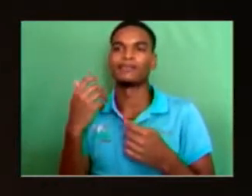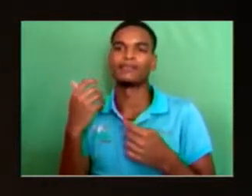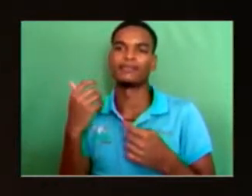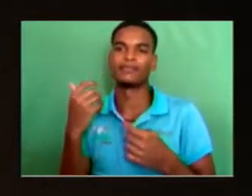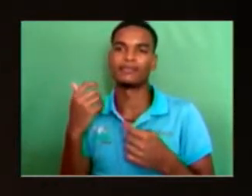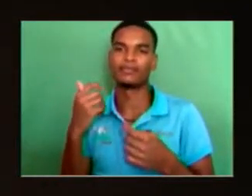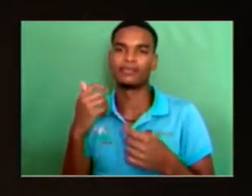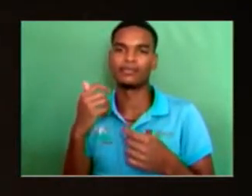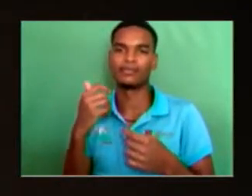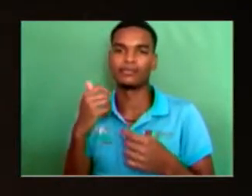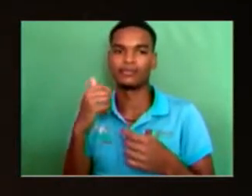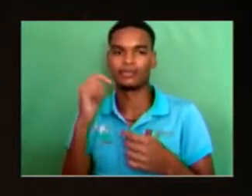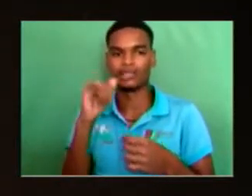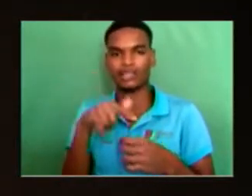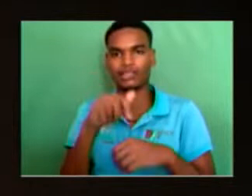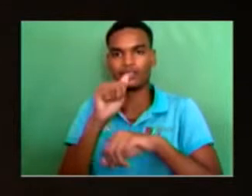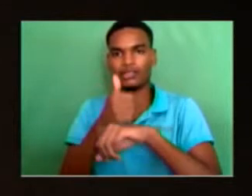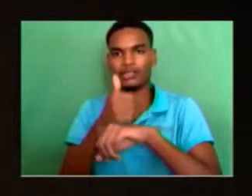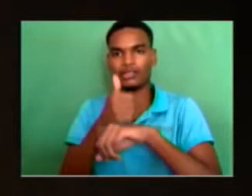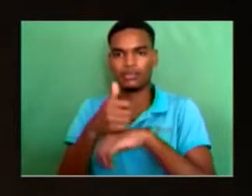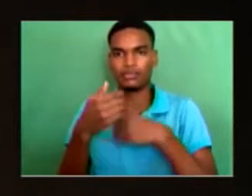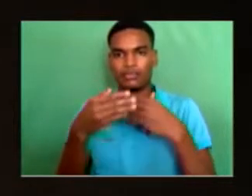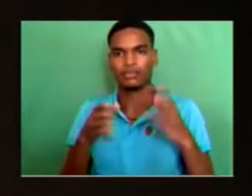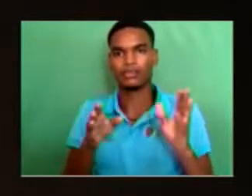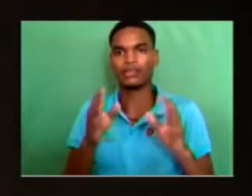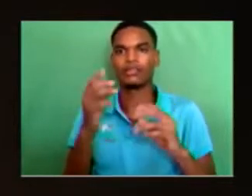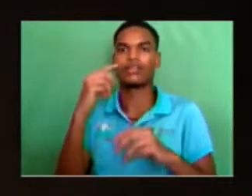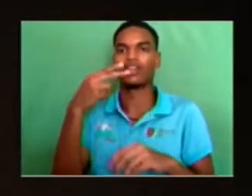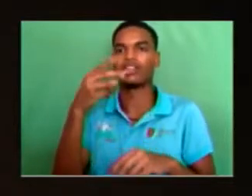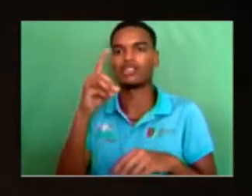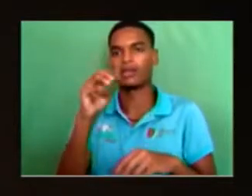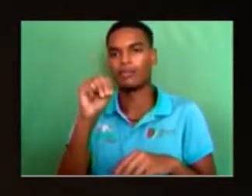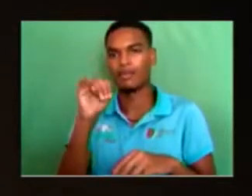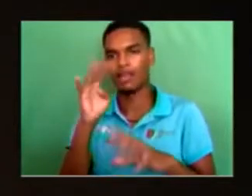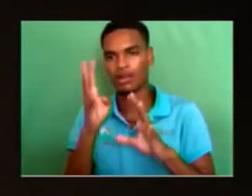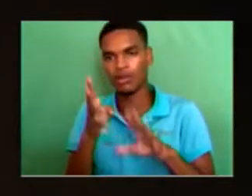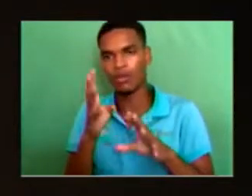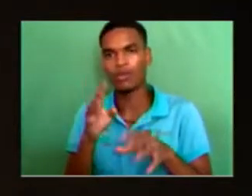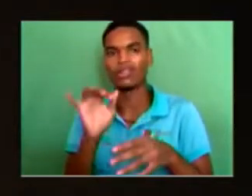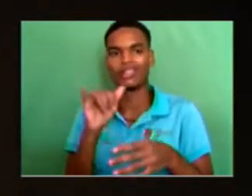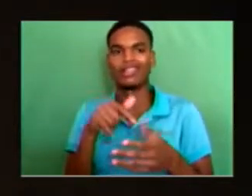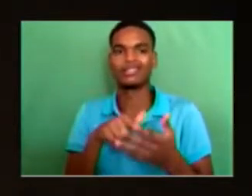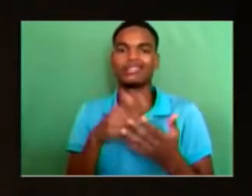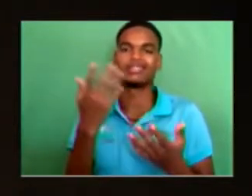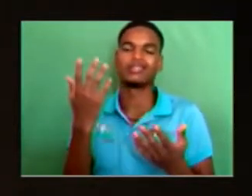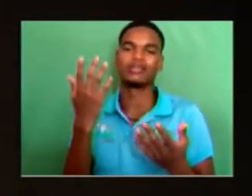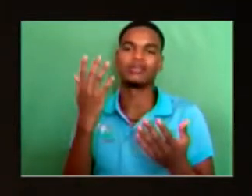set-top boxes and HDMI dongles and things like that will be